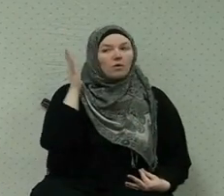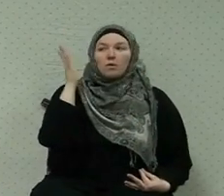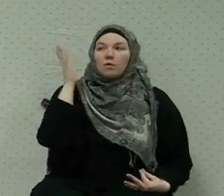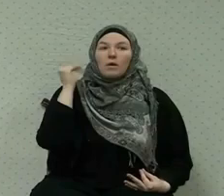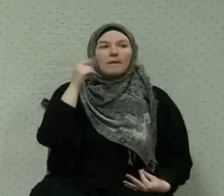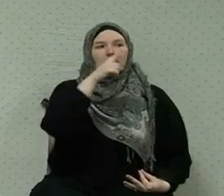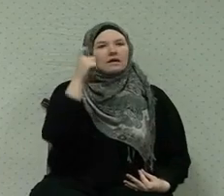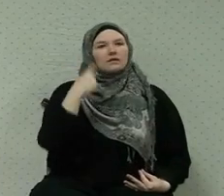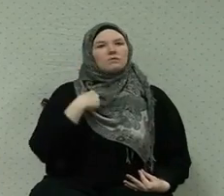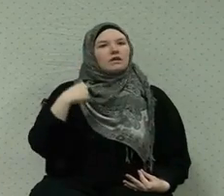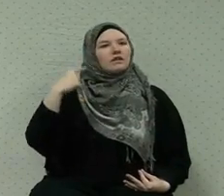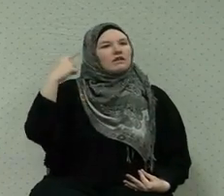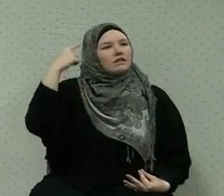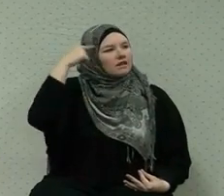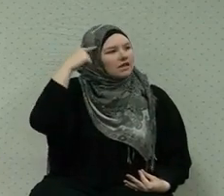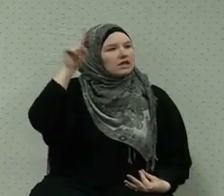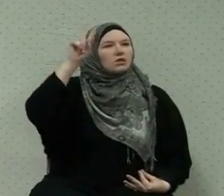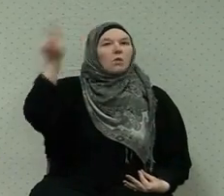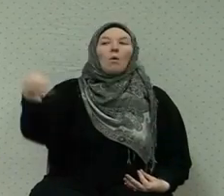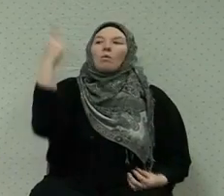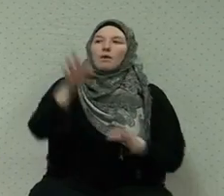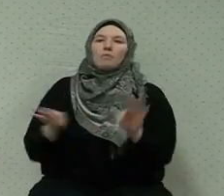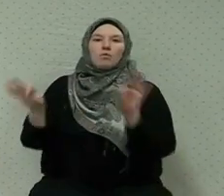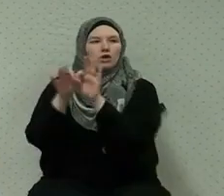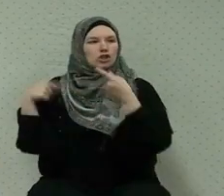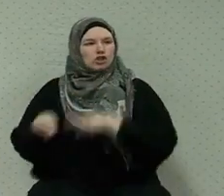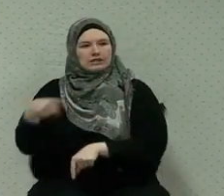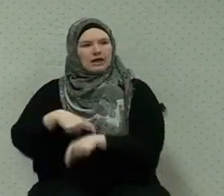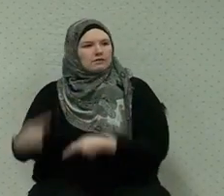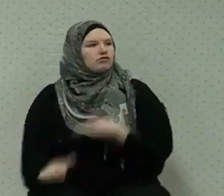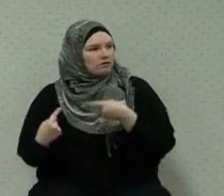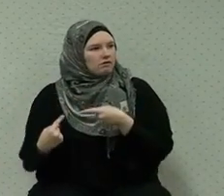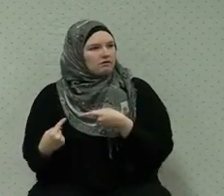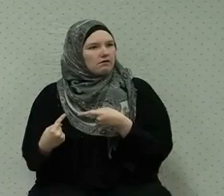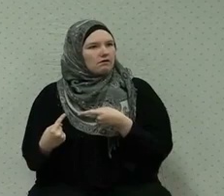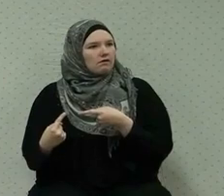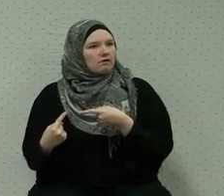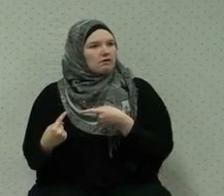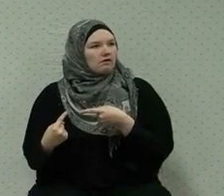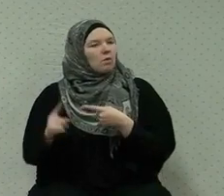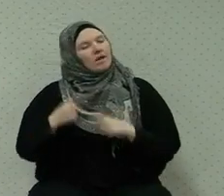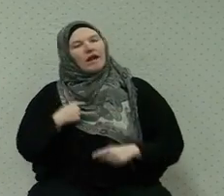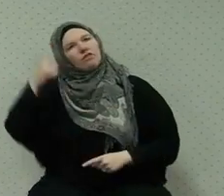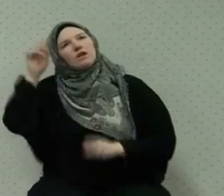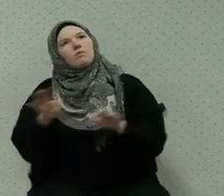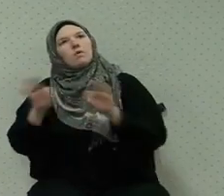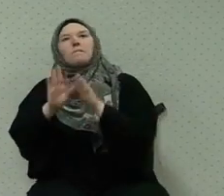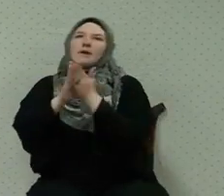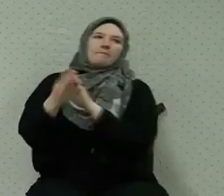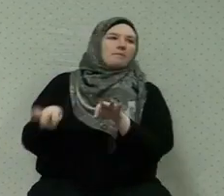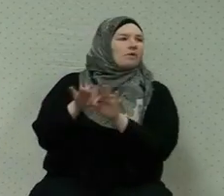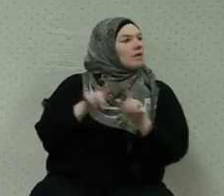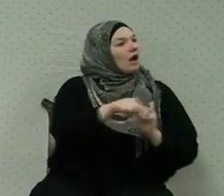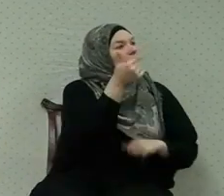think that He is only important for us when we think He is. What about other